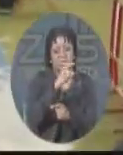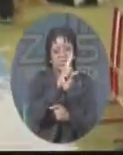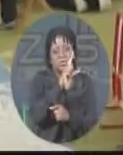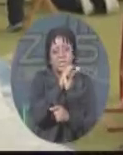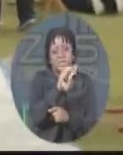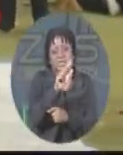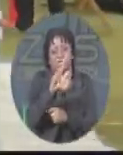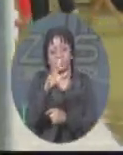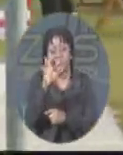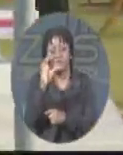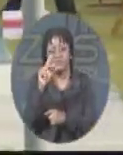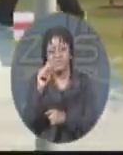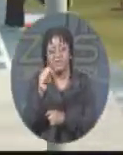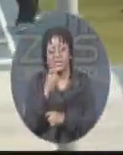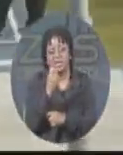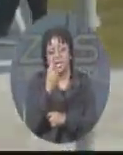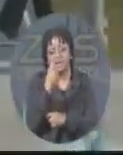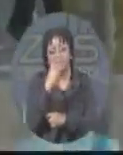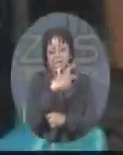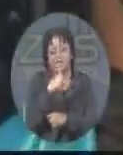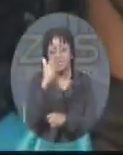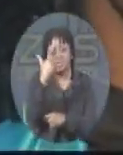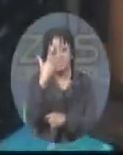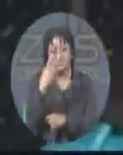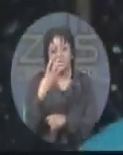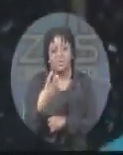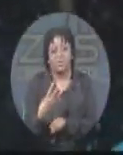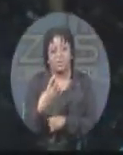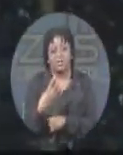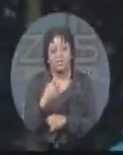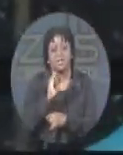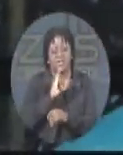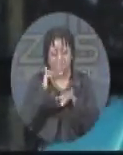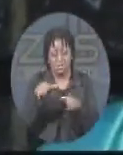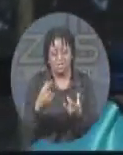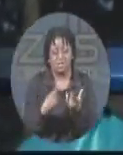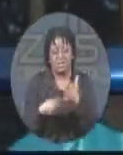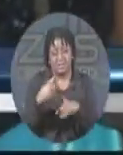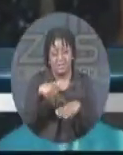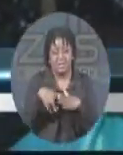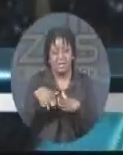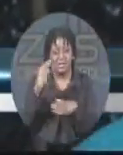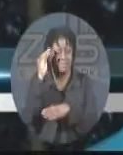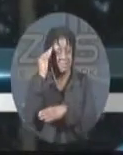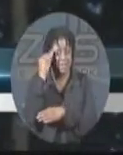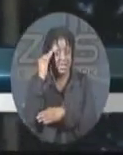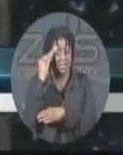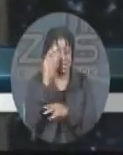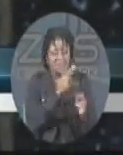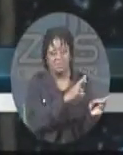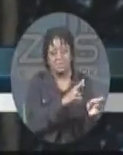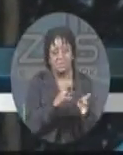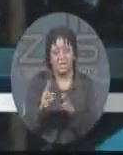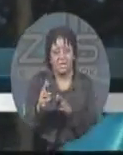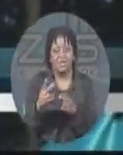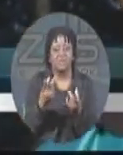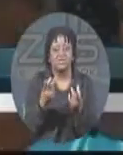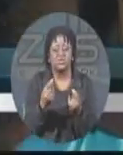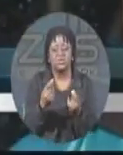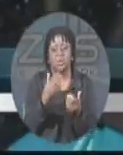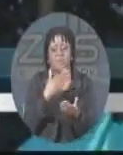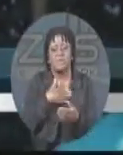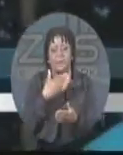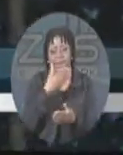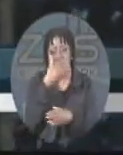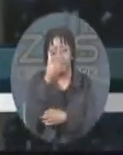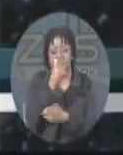23 feet 11 3/4. I just came into the jumps mentally prepared, and I just wanted to do my best, set a new PB, and